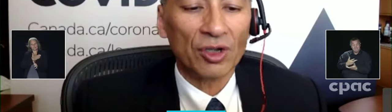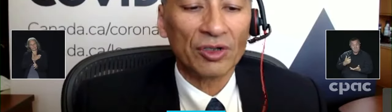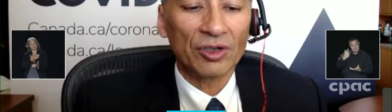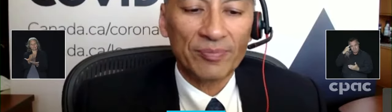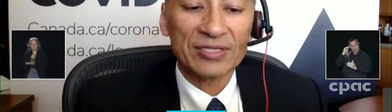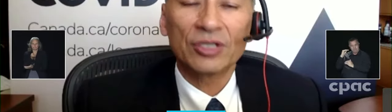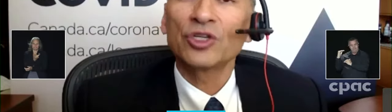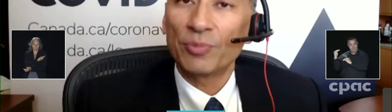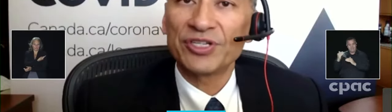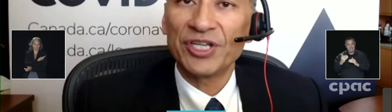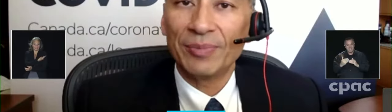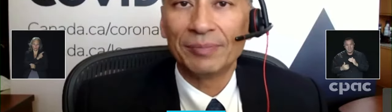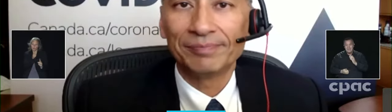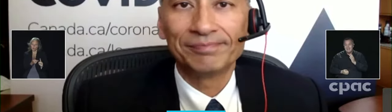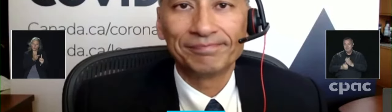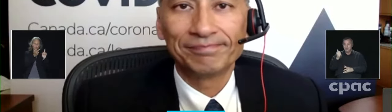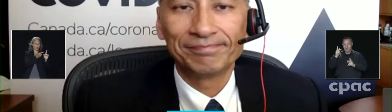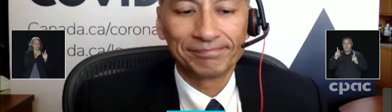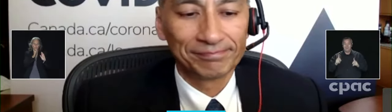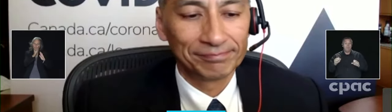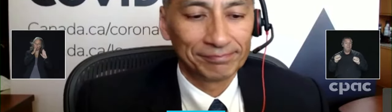protéger autant de personnes que possible.